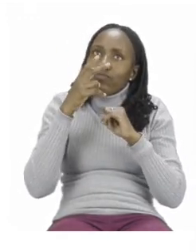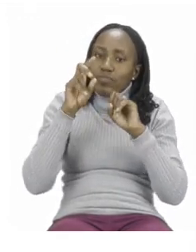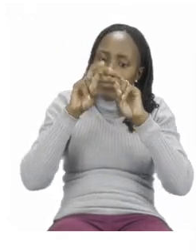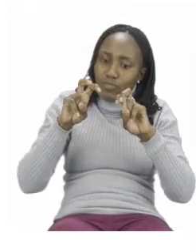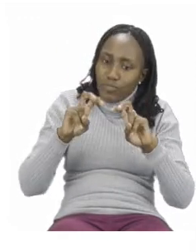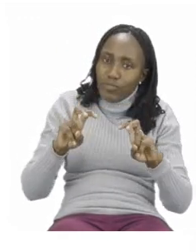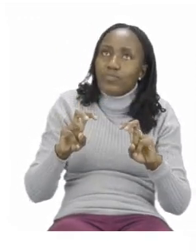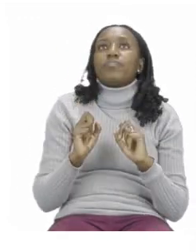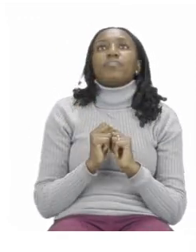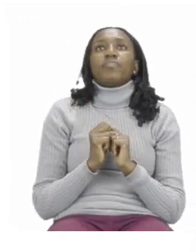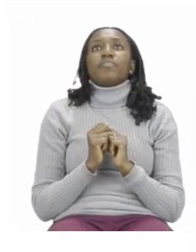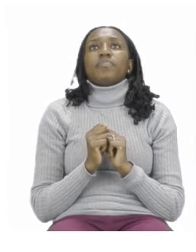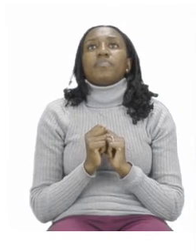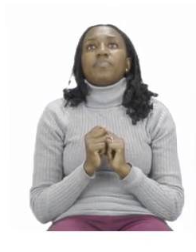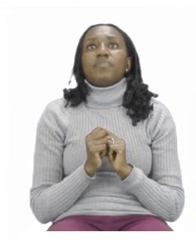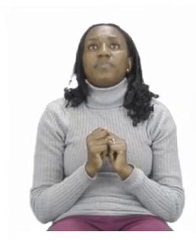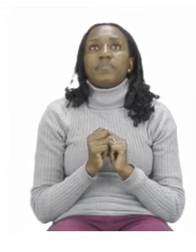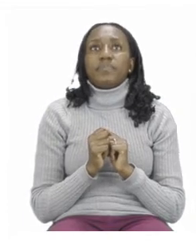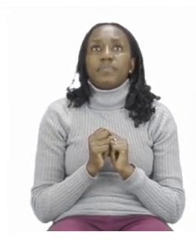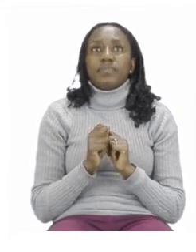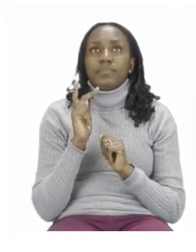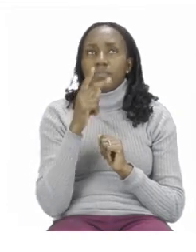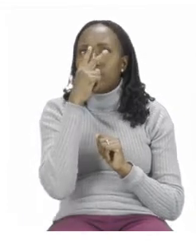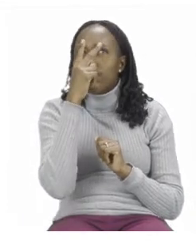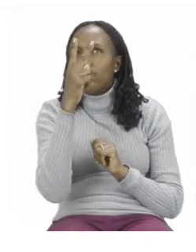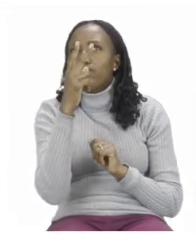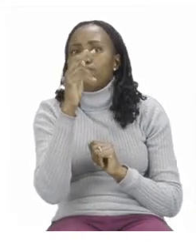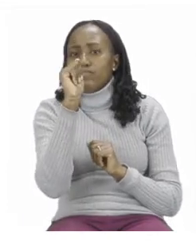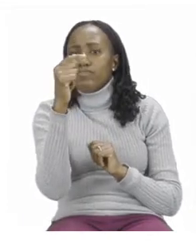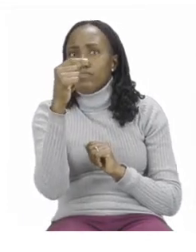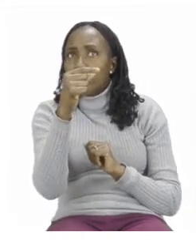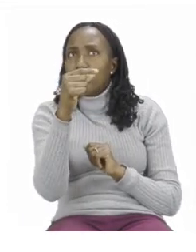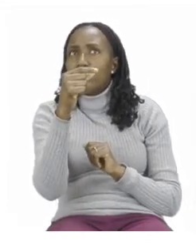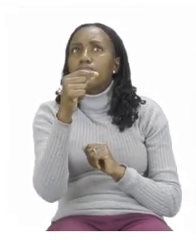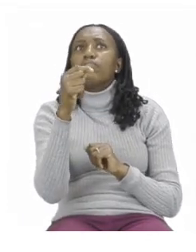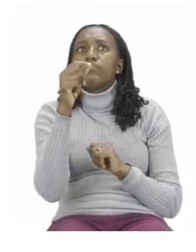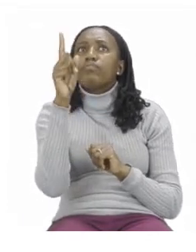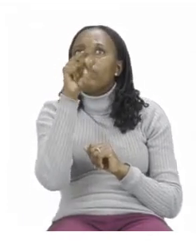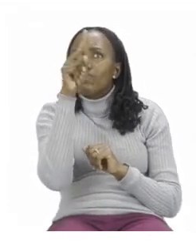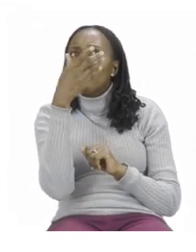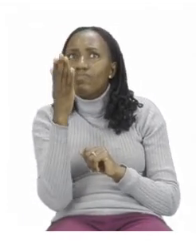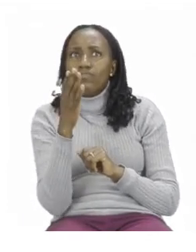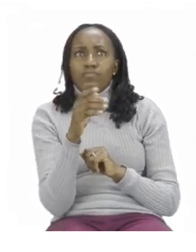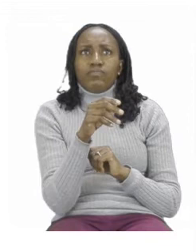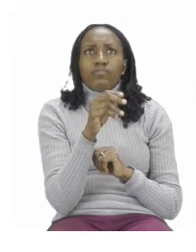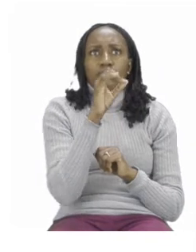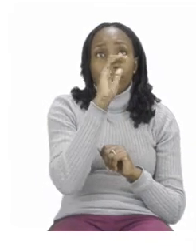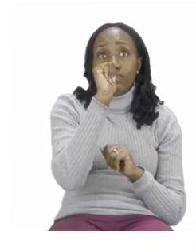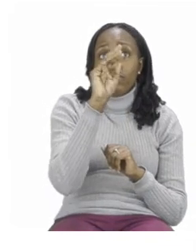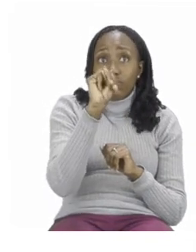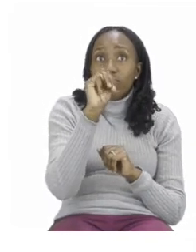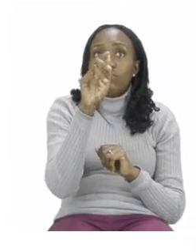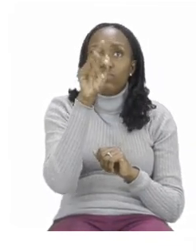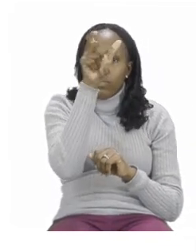sound like, that's okay. Sound it out first, and then you blend the letters together. If it's still